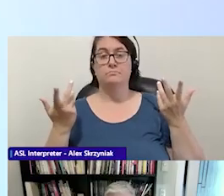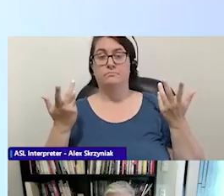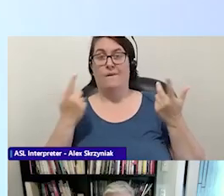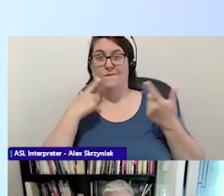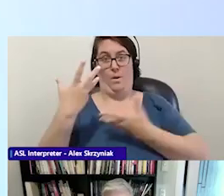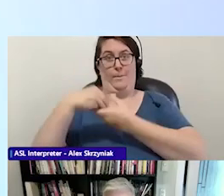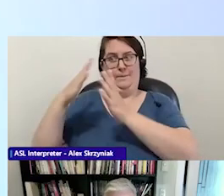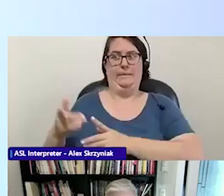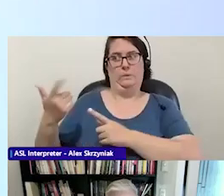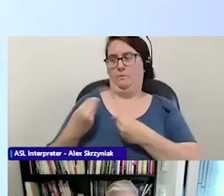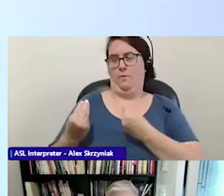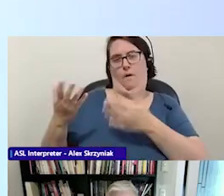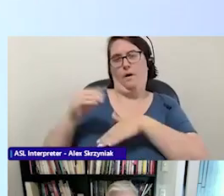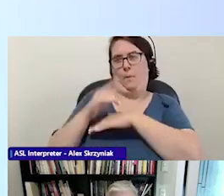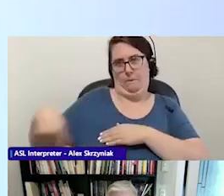participants.